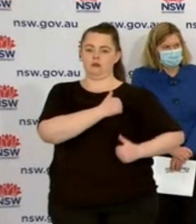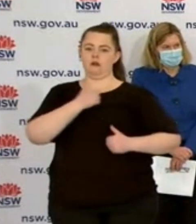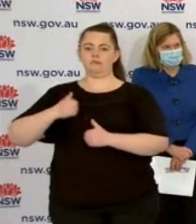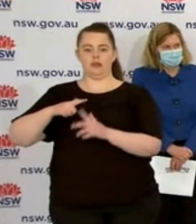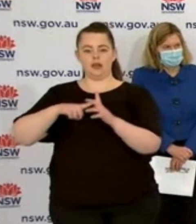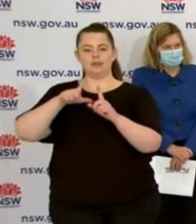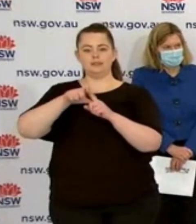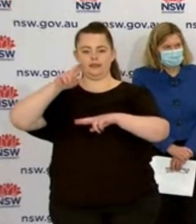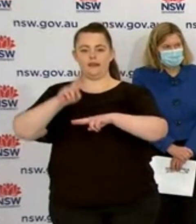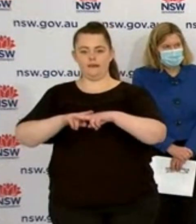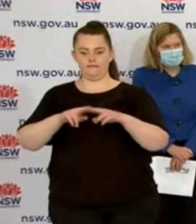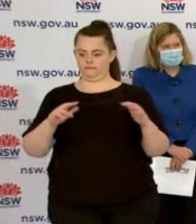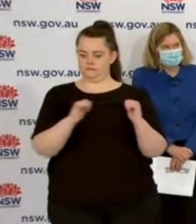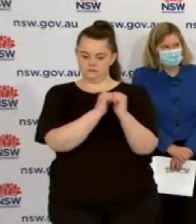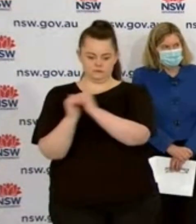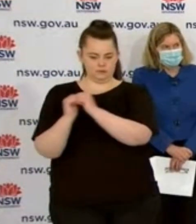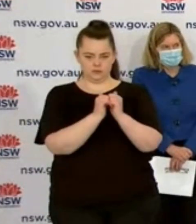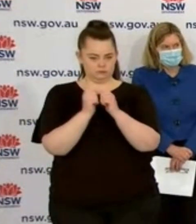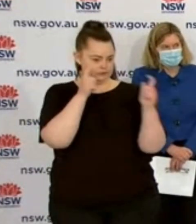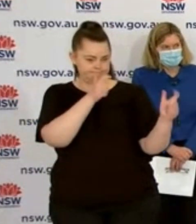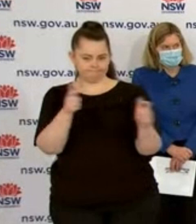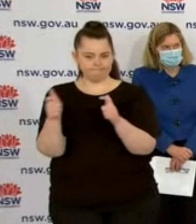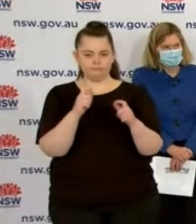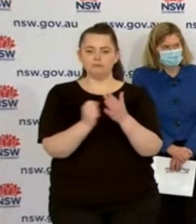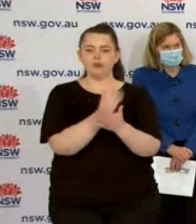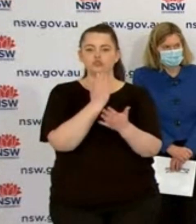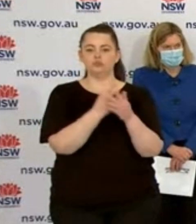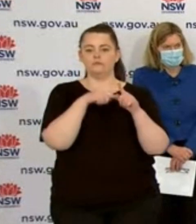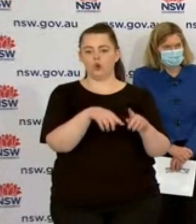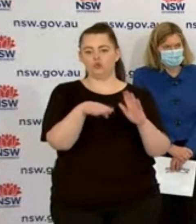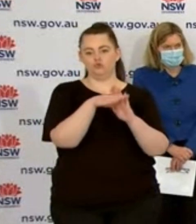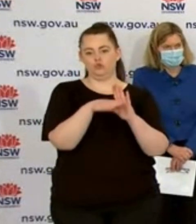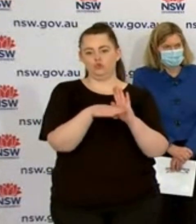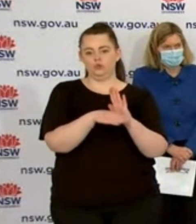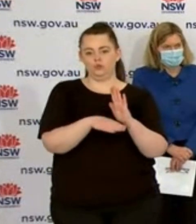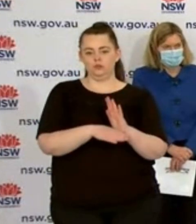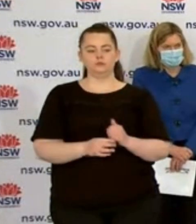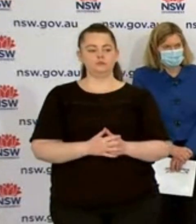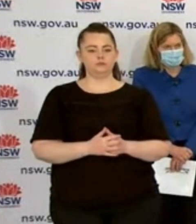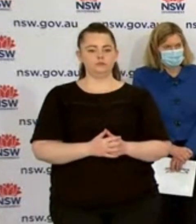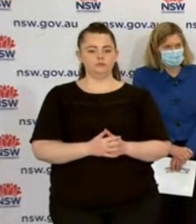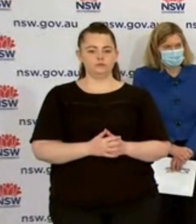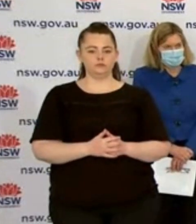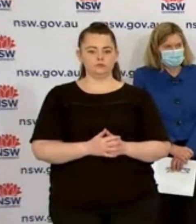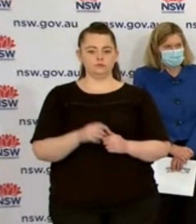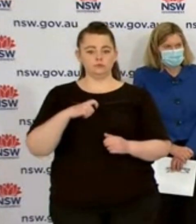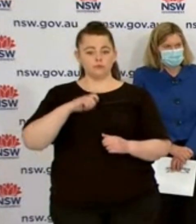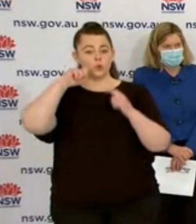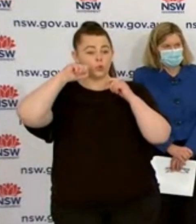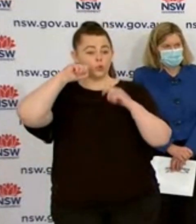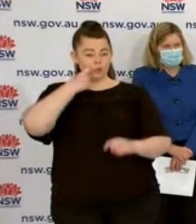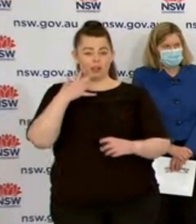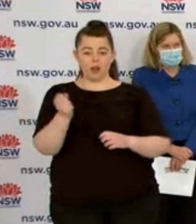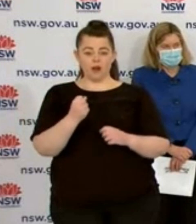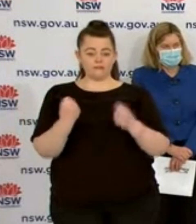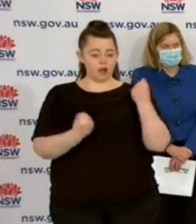orders. 1,400 highway patrol officers will be out and about with their specialist equipment, patrolling back roads, setting up roadblocks, so